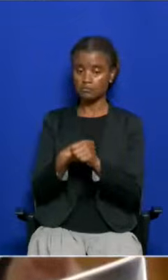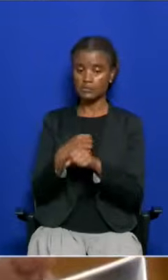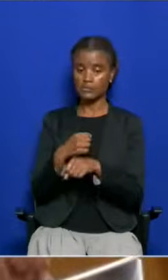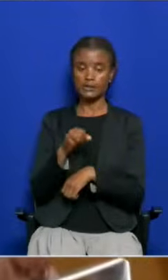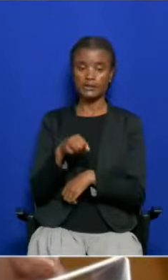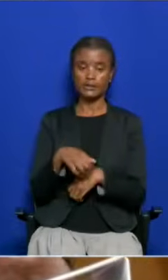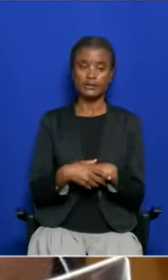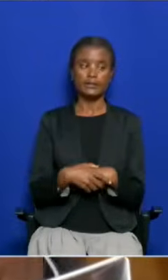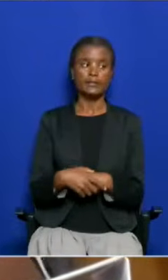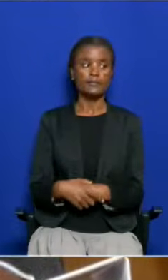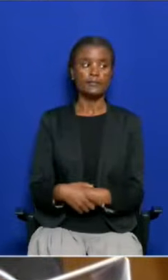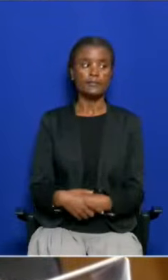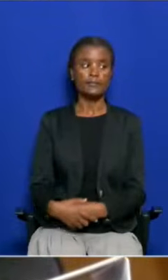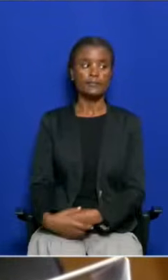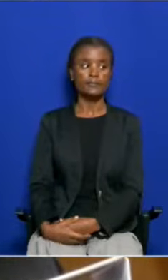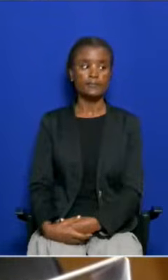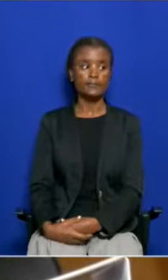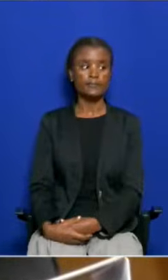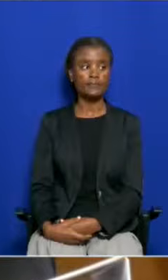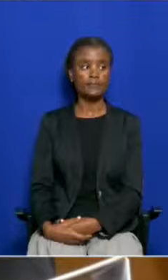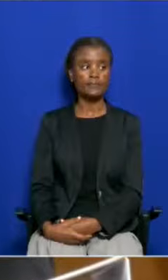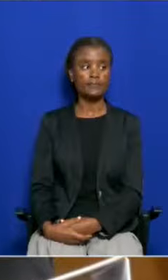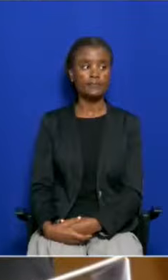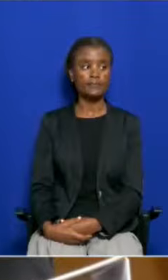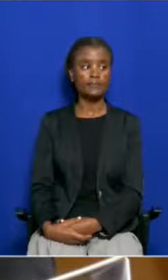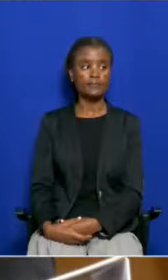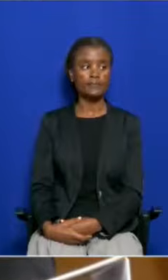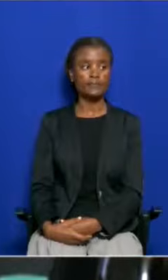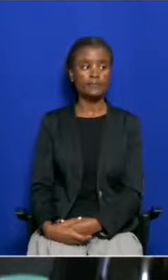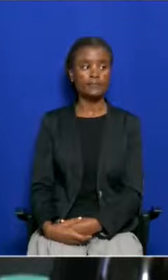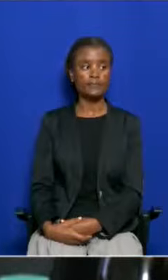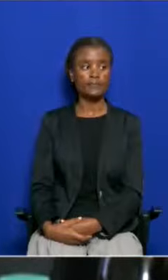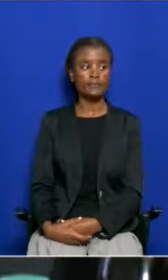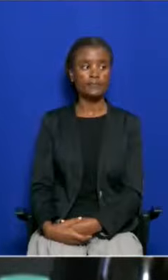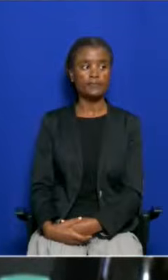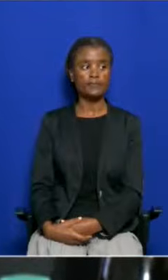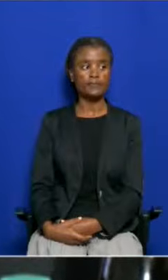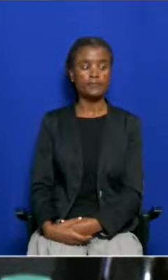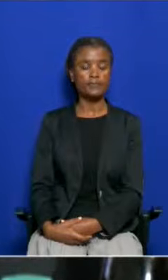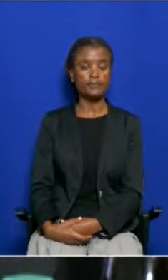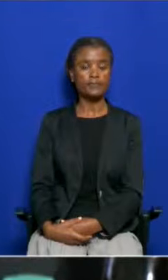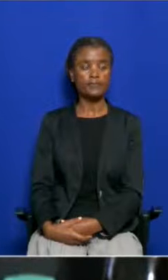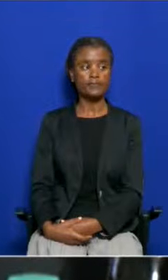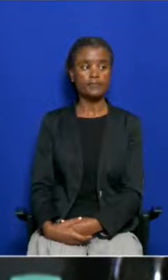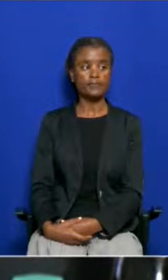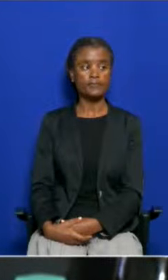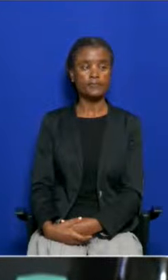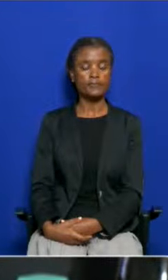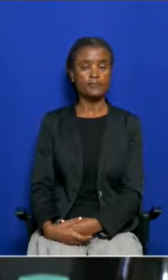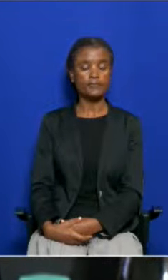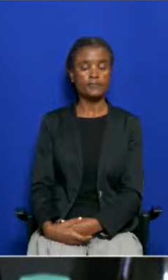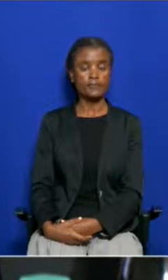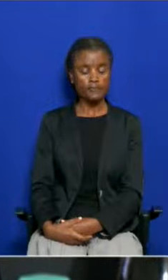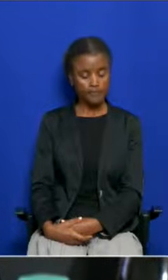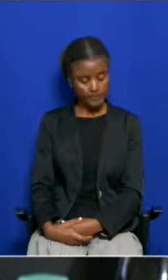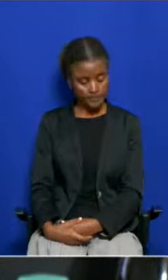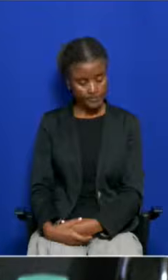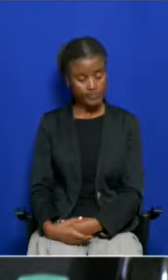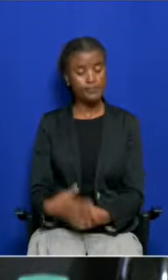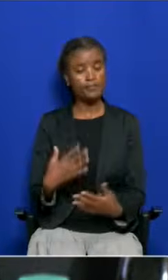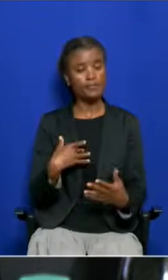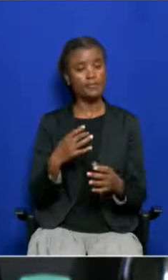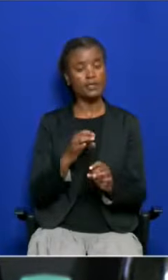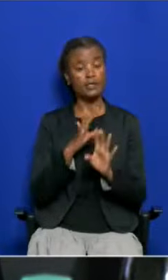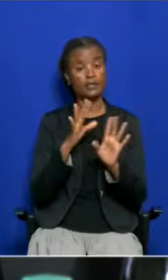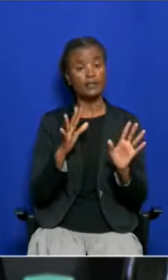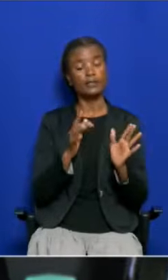And Sergeant, just to clarify, if you go to page 732